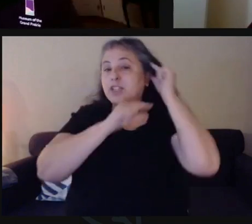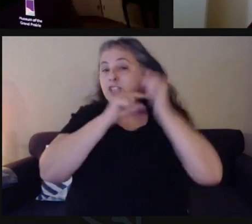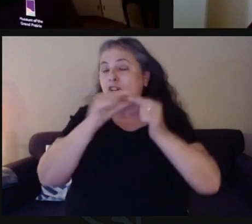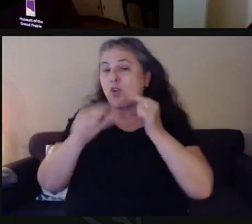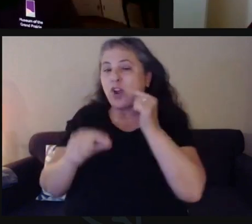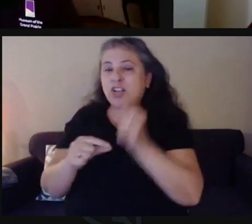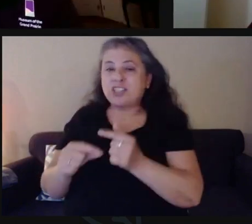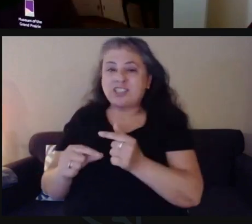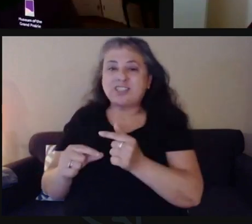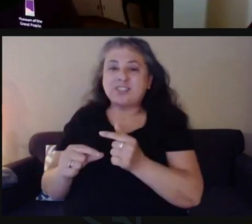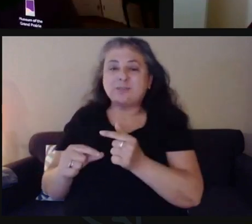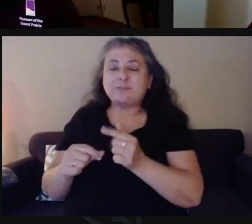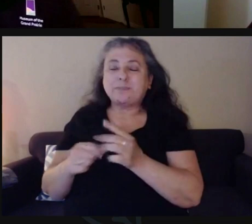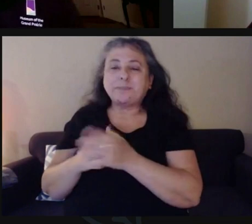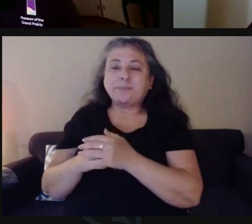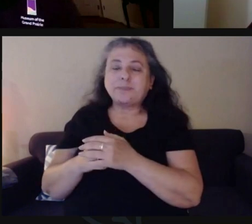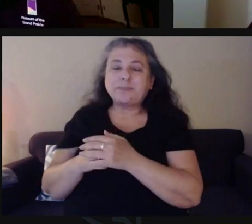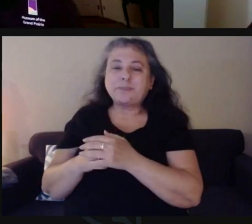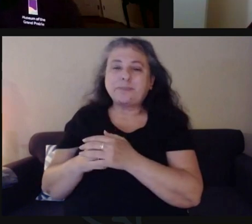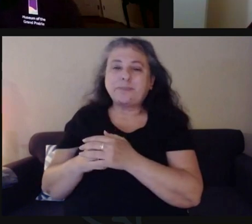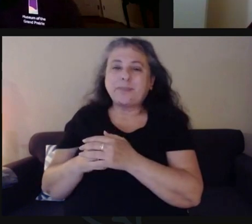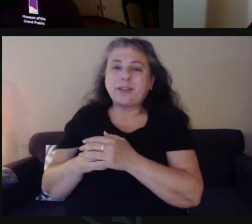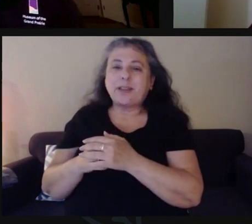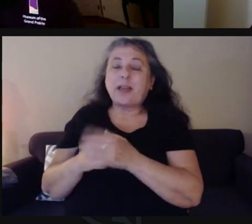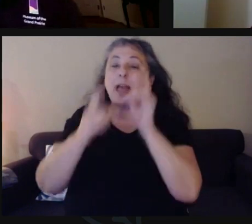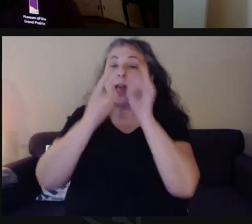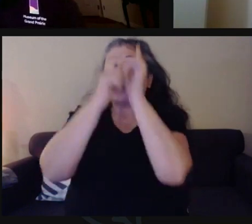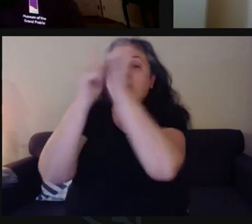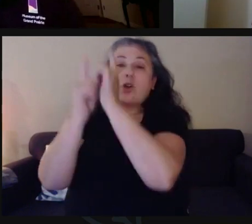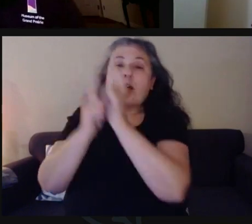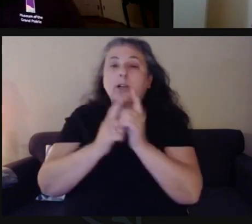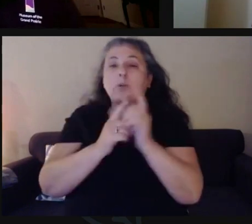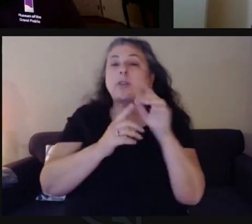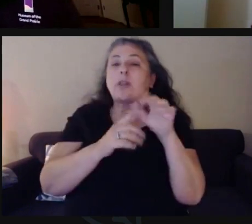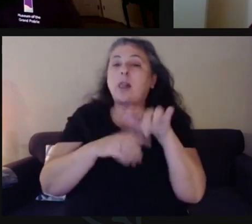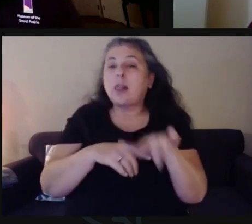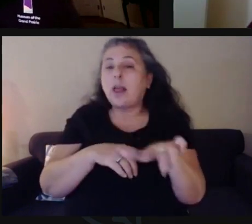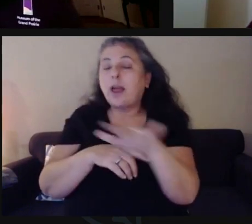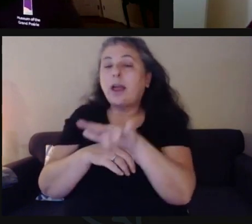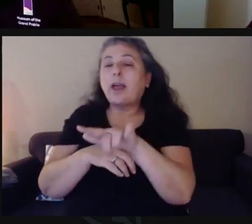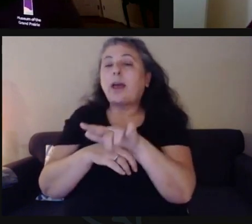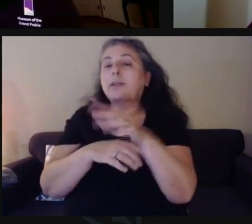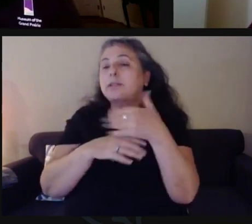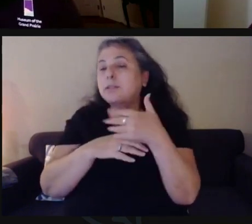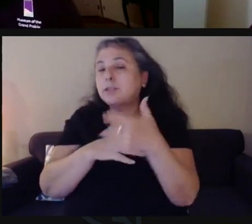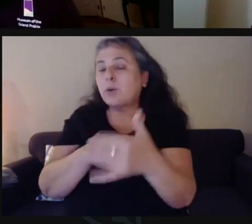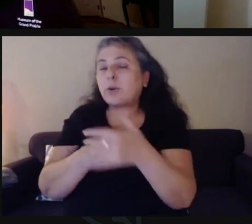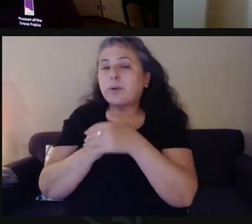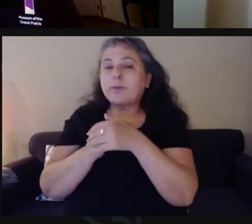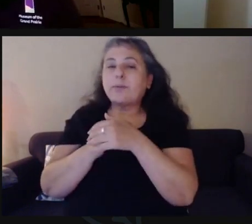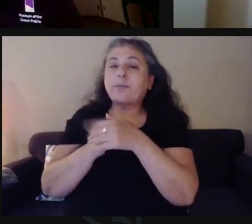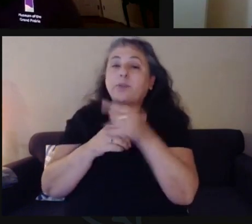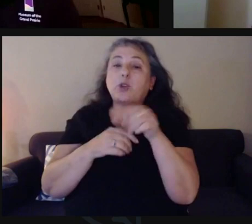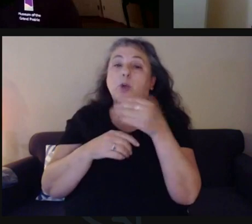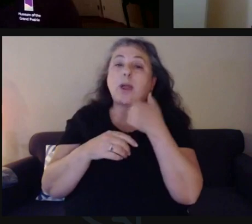and, and interacting with the land and so on. Do you